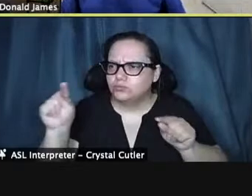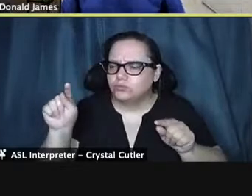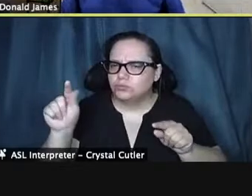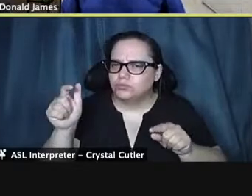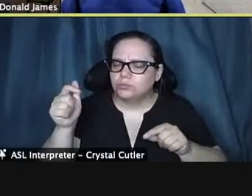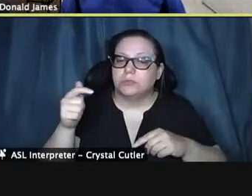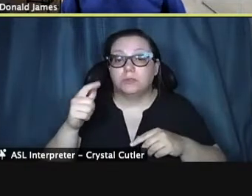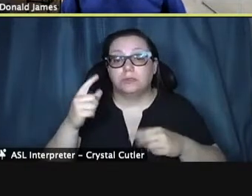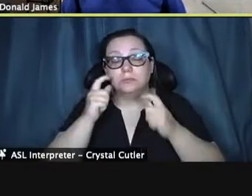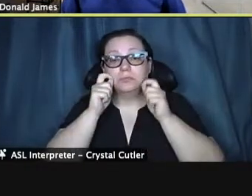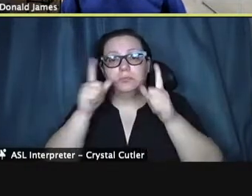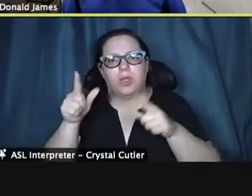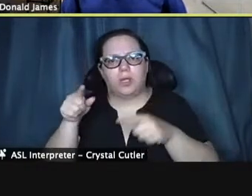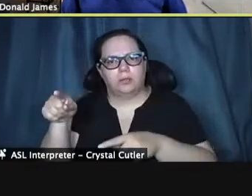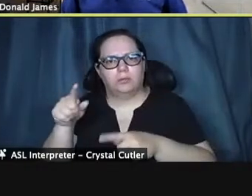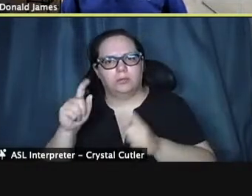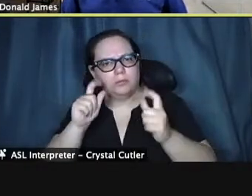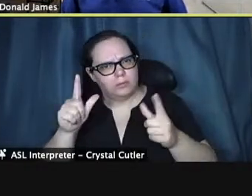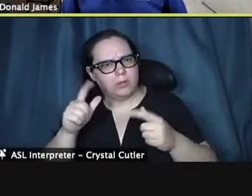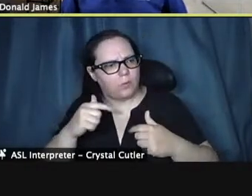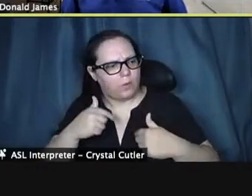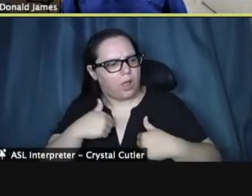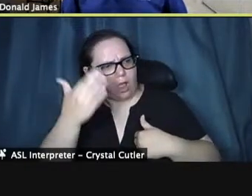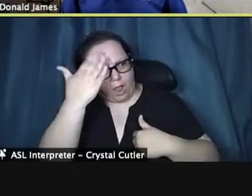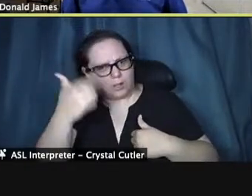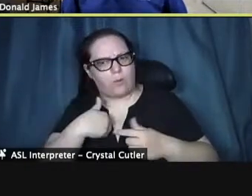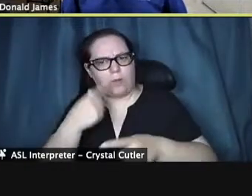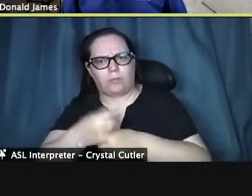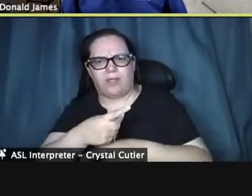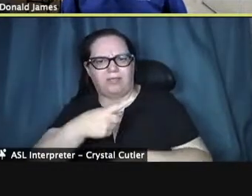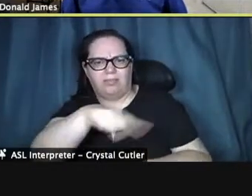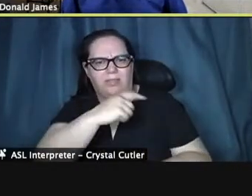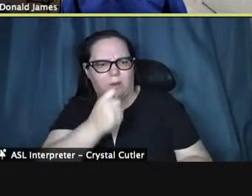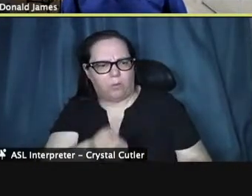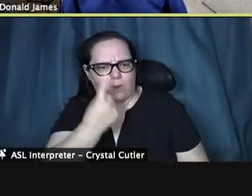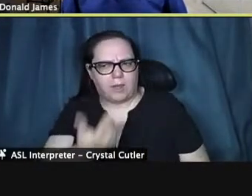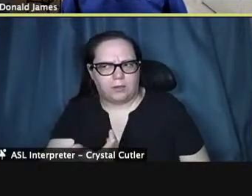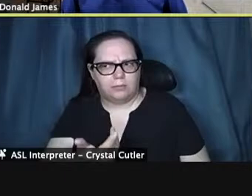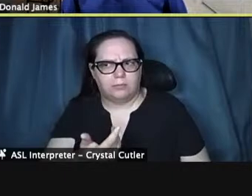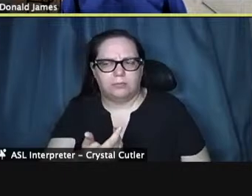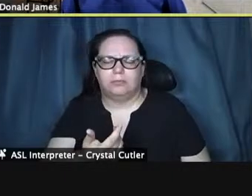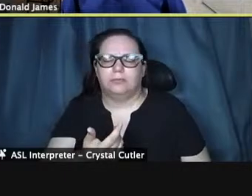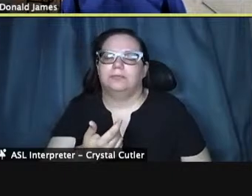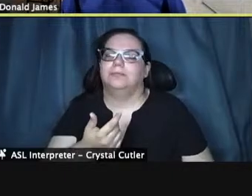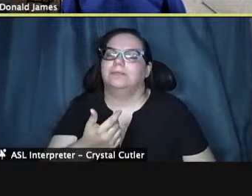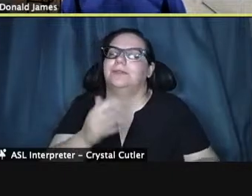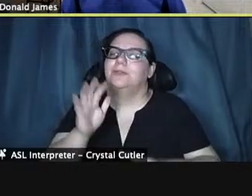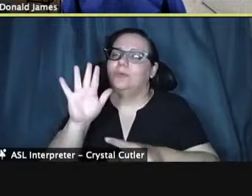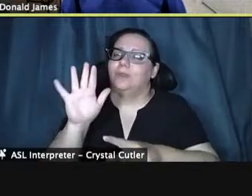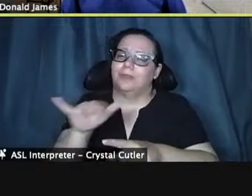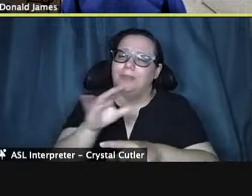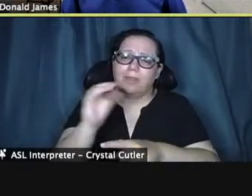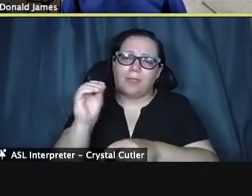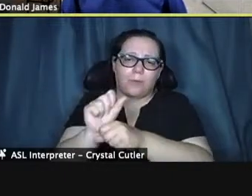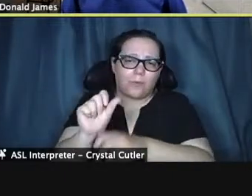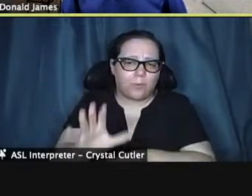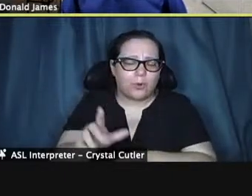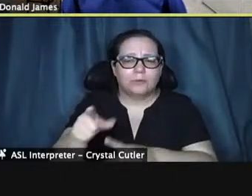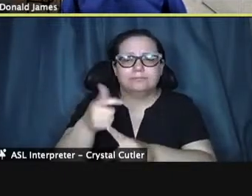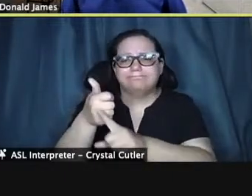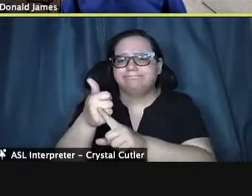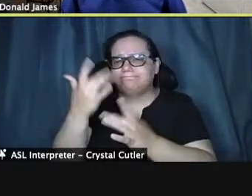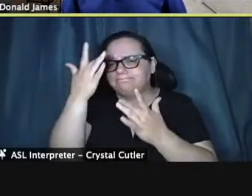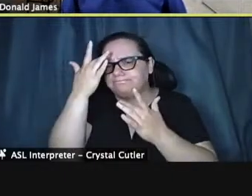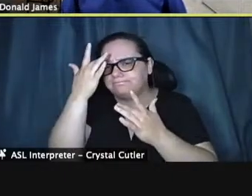colleague quickly replied, well, I know I'm right, and they just don't get it. My colleague, as smart as they were, had a